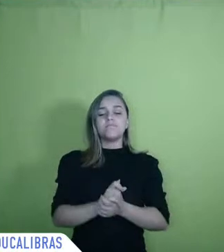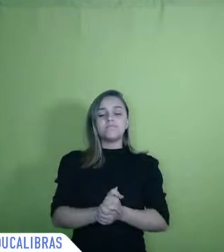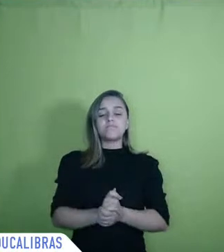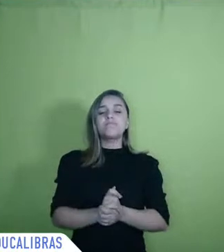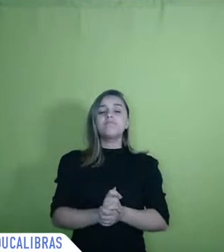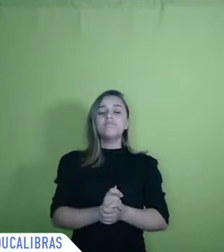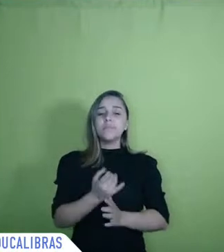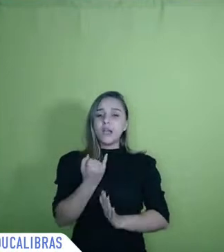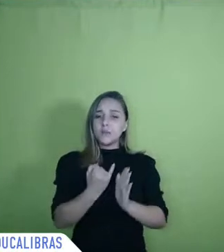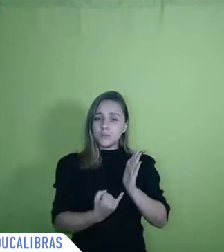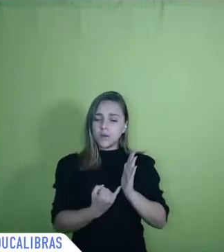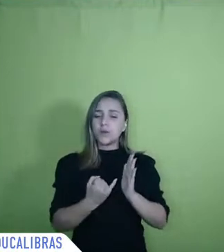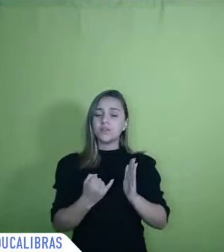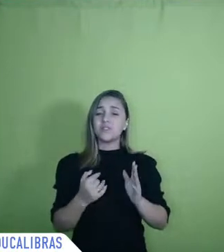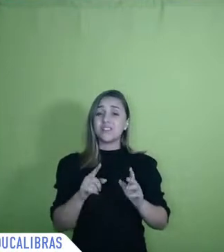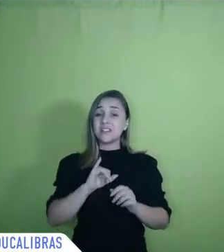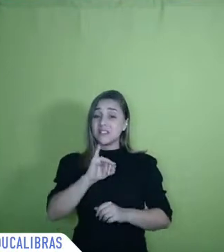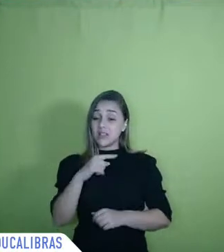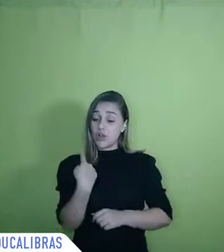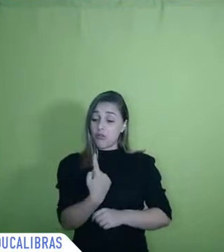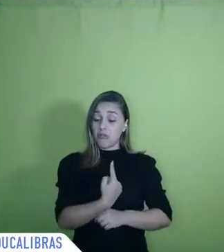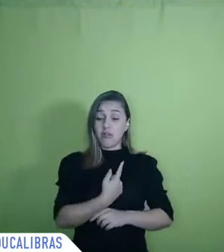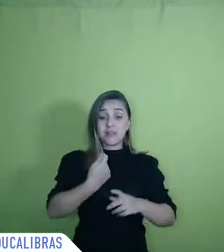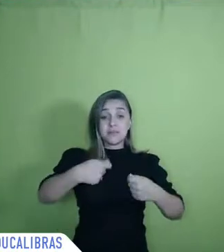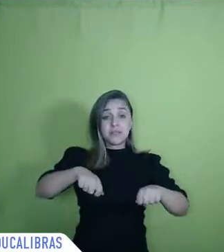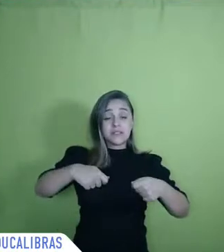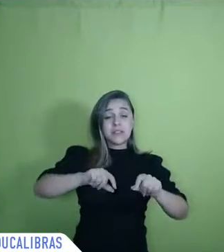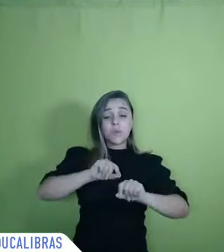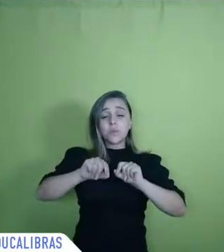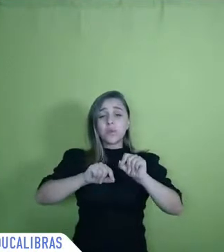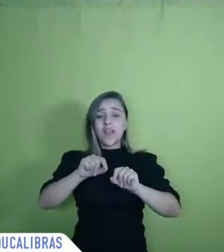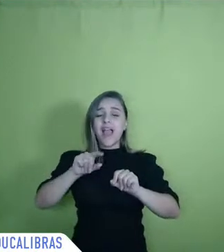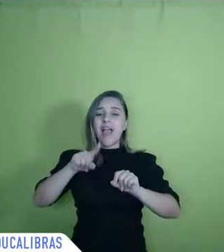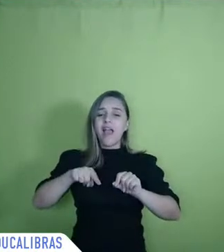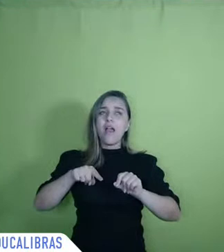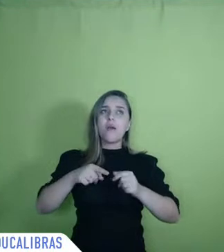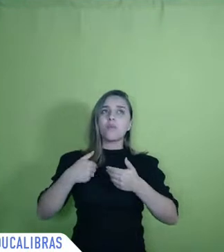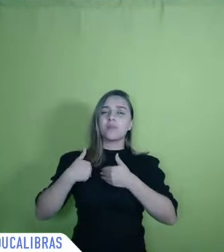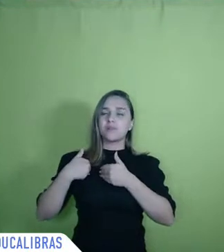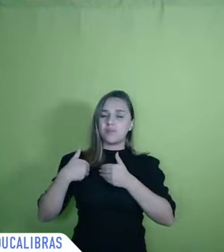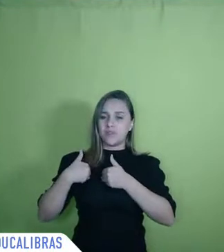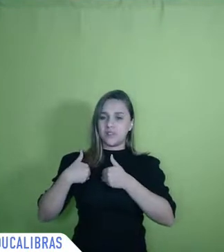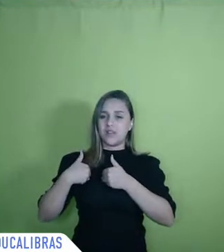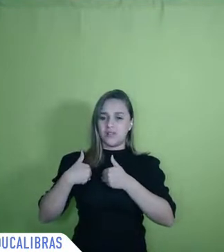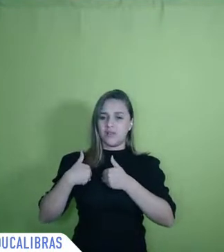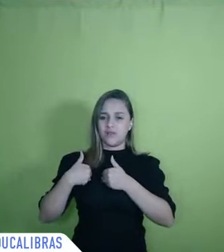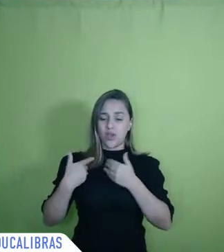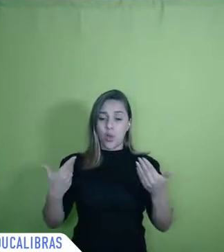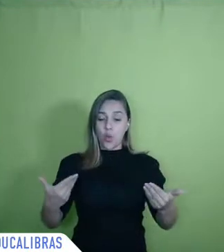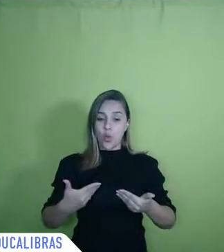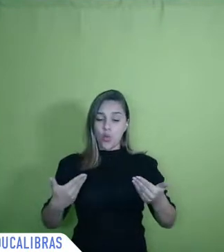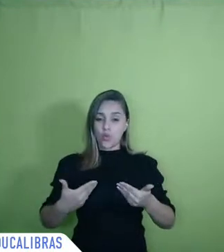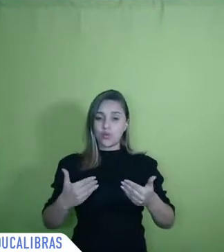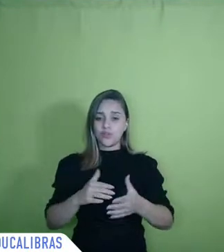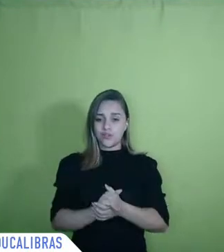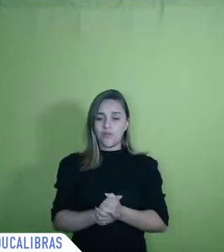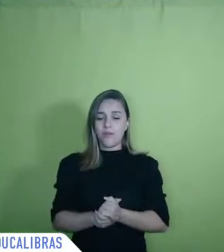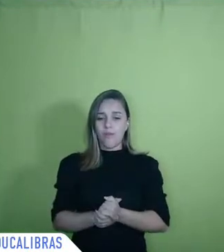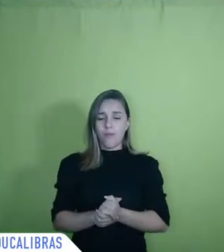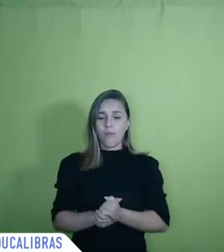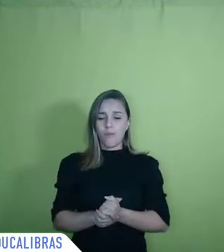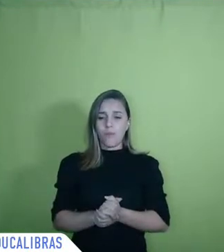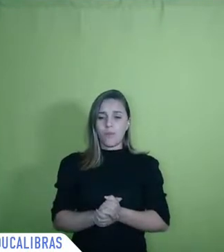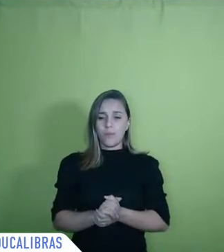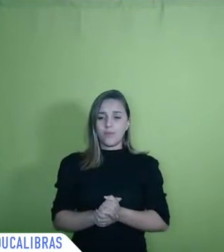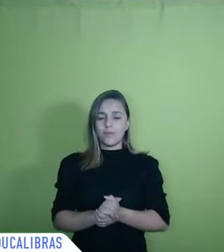And of course, we need to look at the elite taxation, because of course there's not only